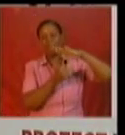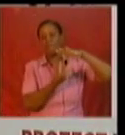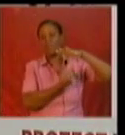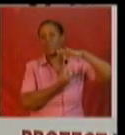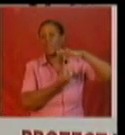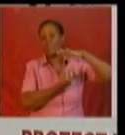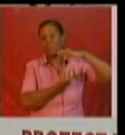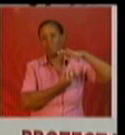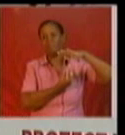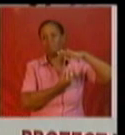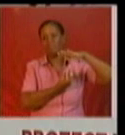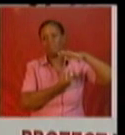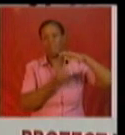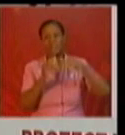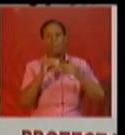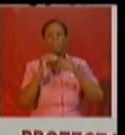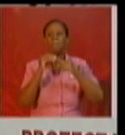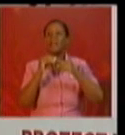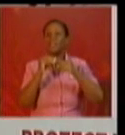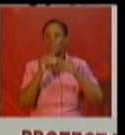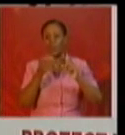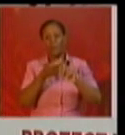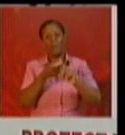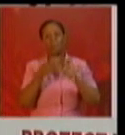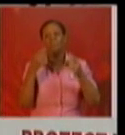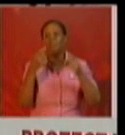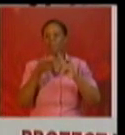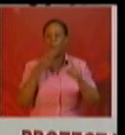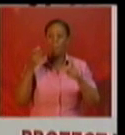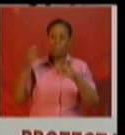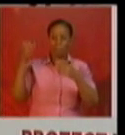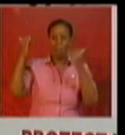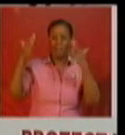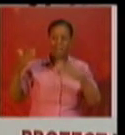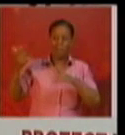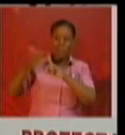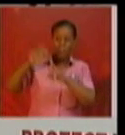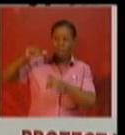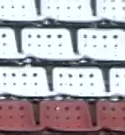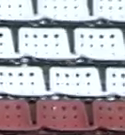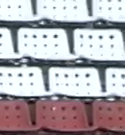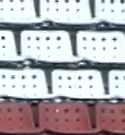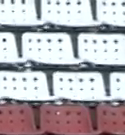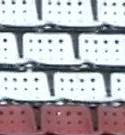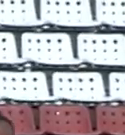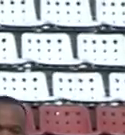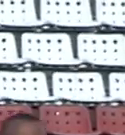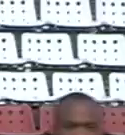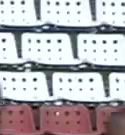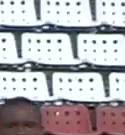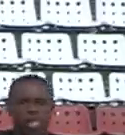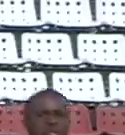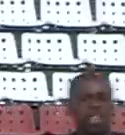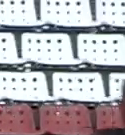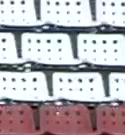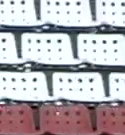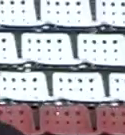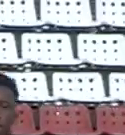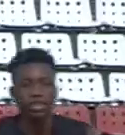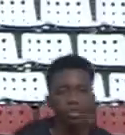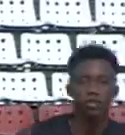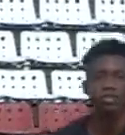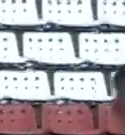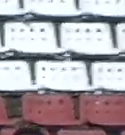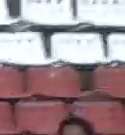Belgium, coming from countries where there are these strains that we are really concerned about. Minister Kojo said the TTFA